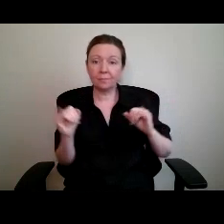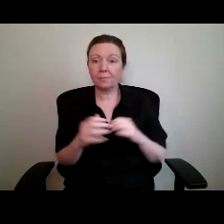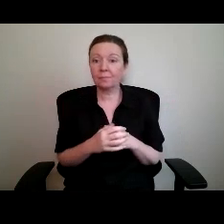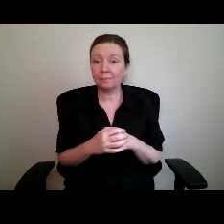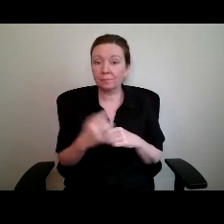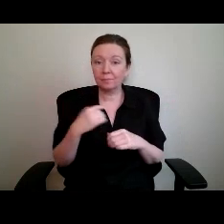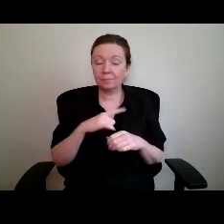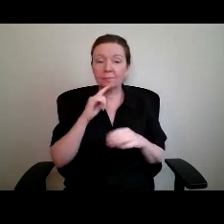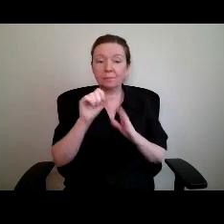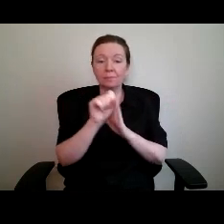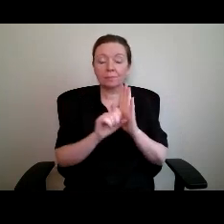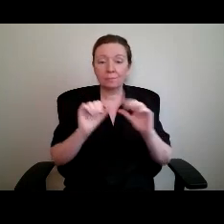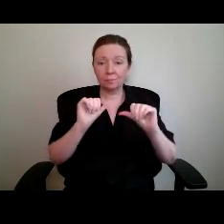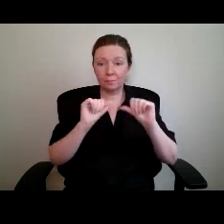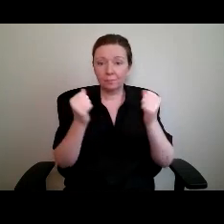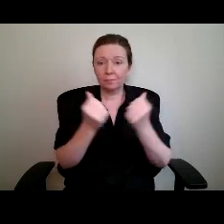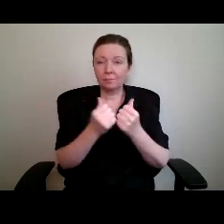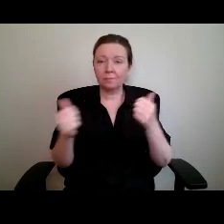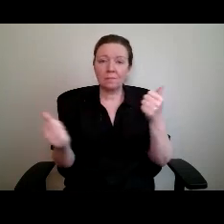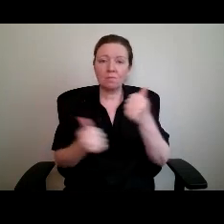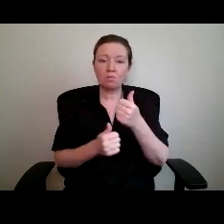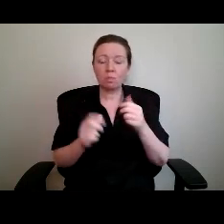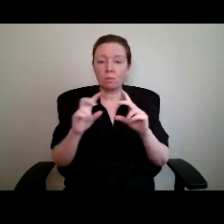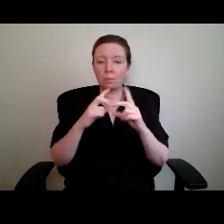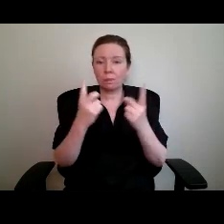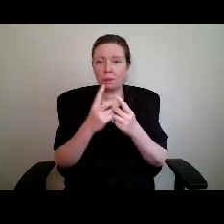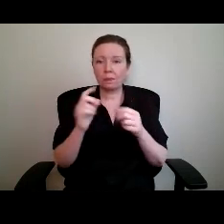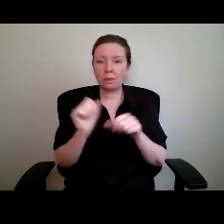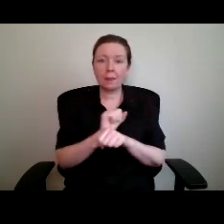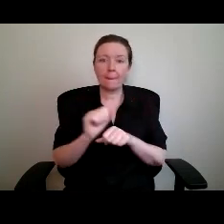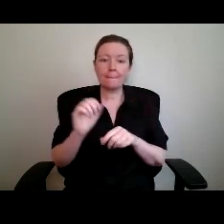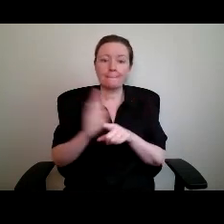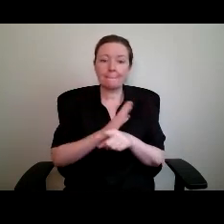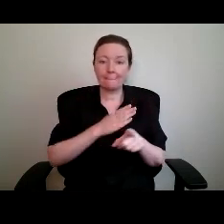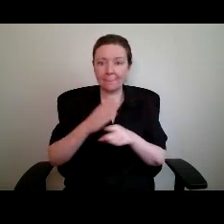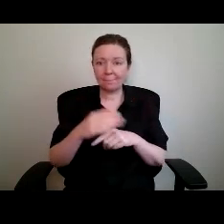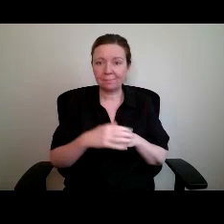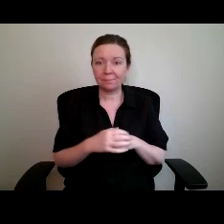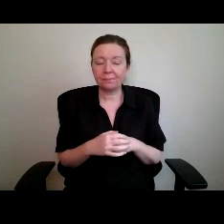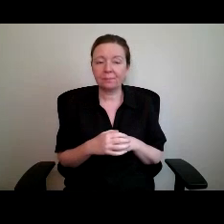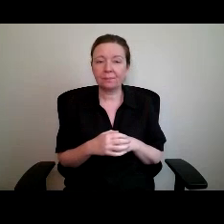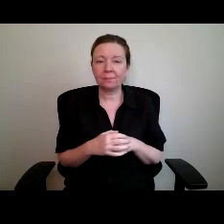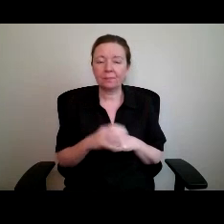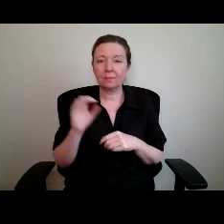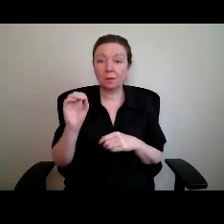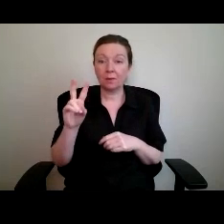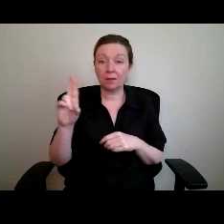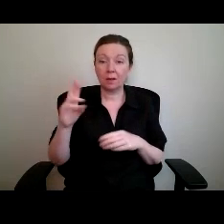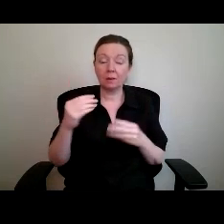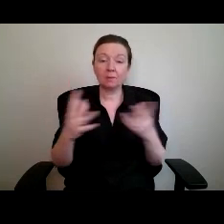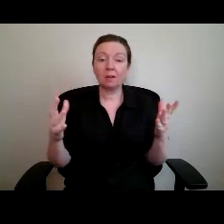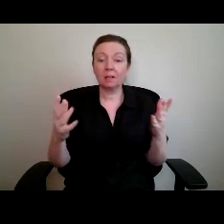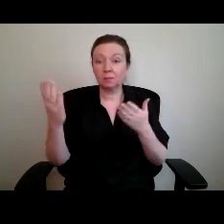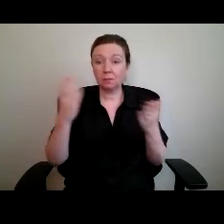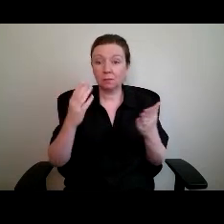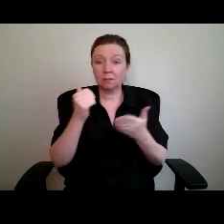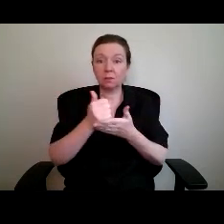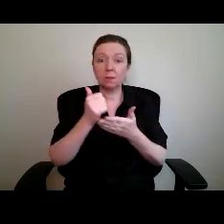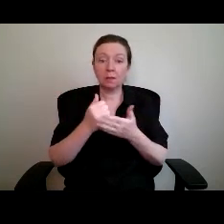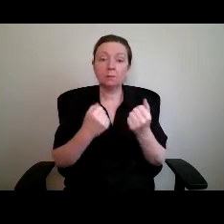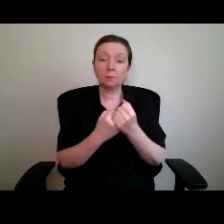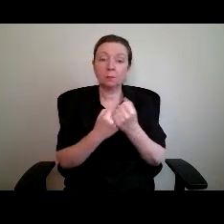are a state agency under the Department of Labor and Industry. OVR provides services to help support